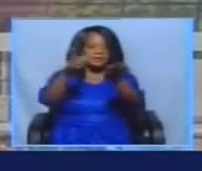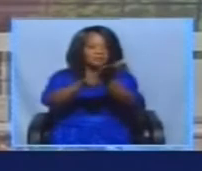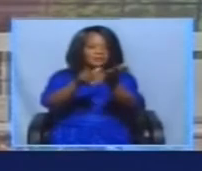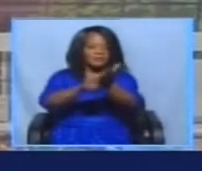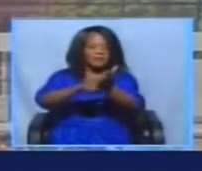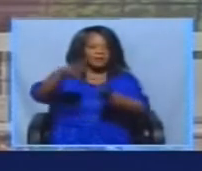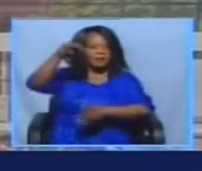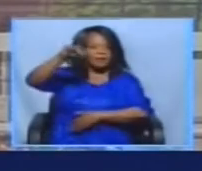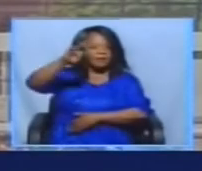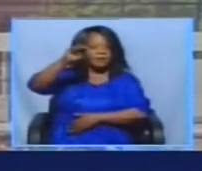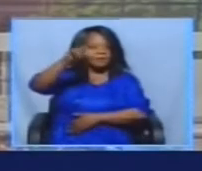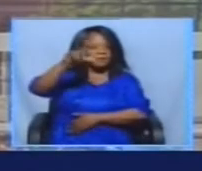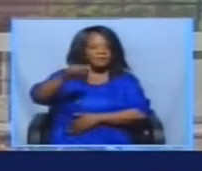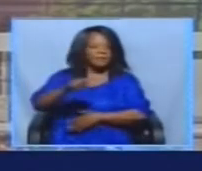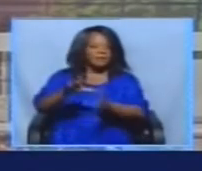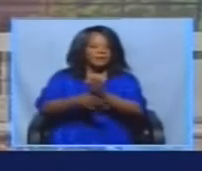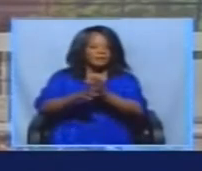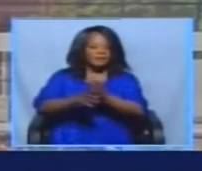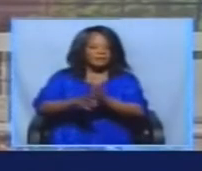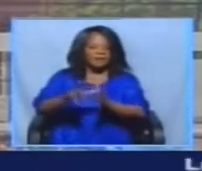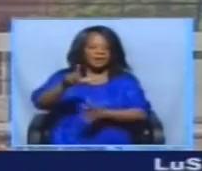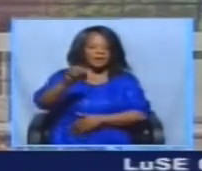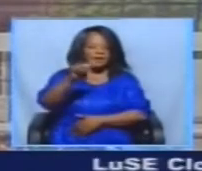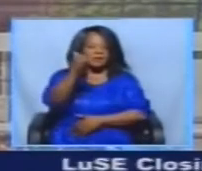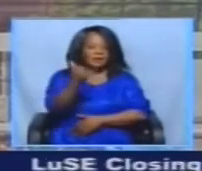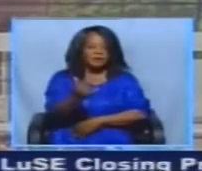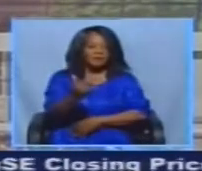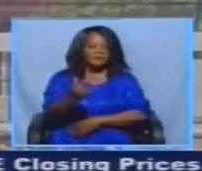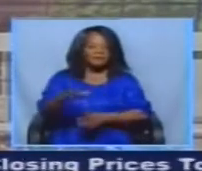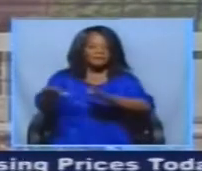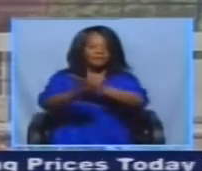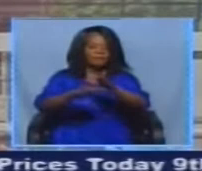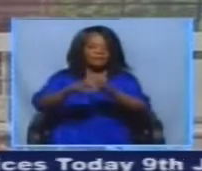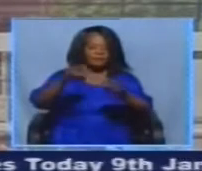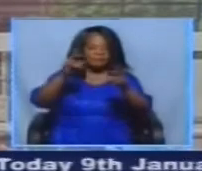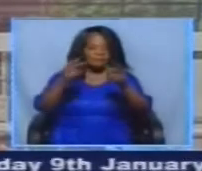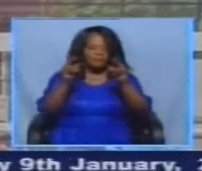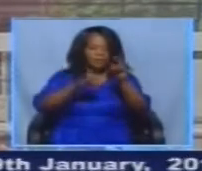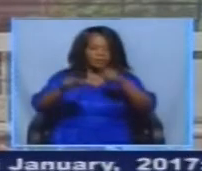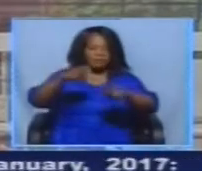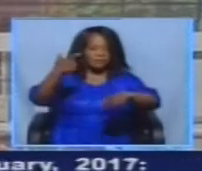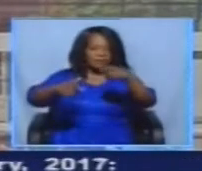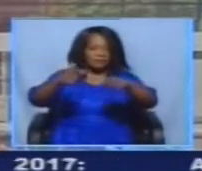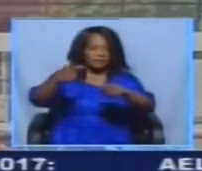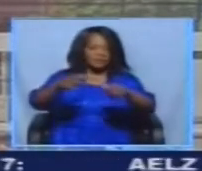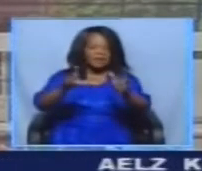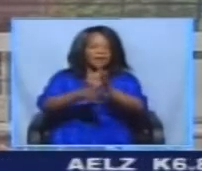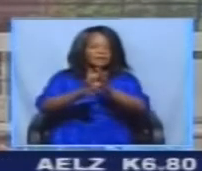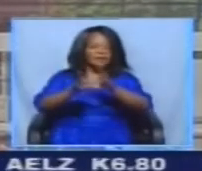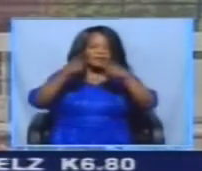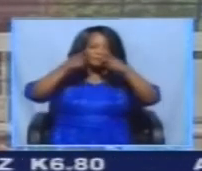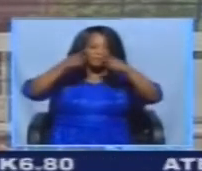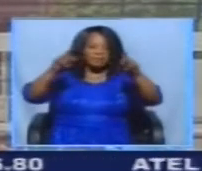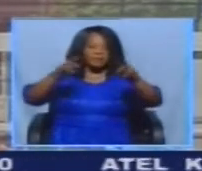Mwale says Zambia is laying a foundation for peace and stability through the inclusion of student officers from the sub-region